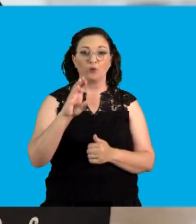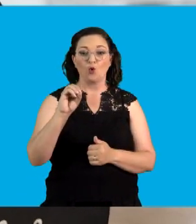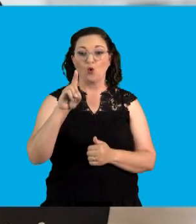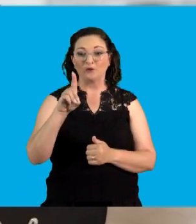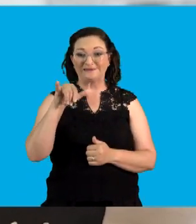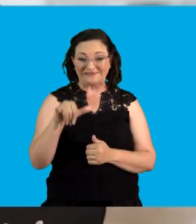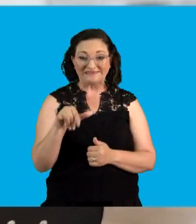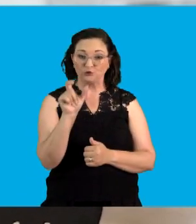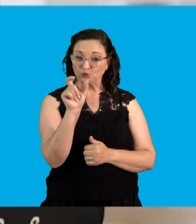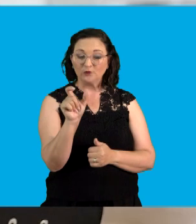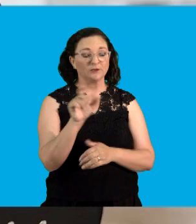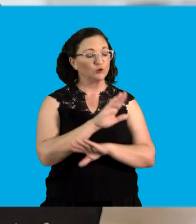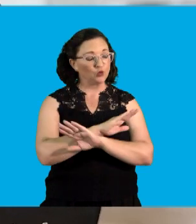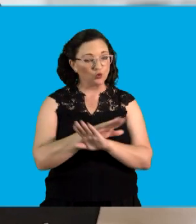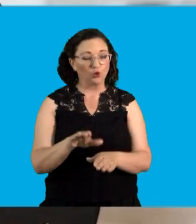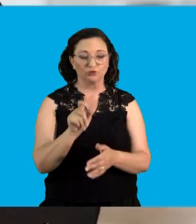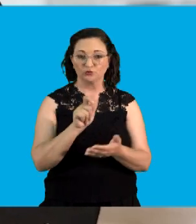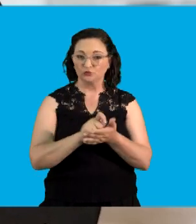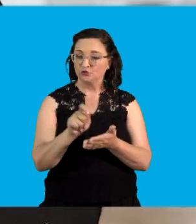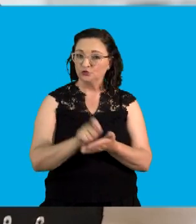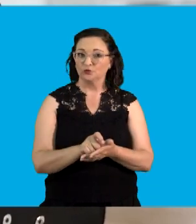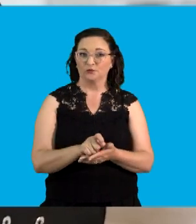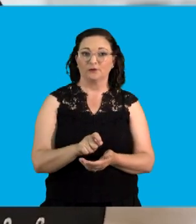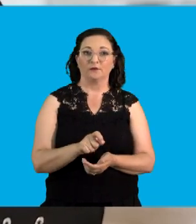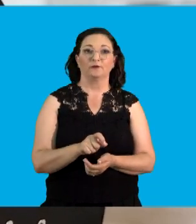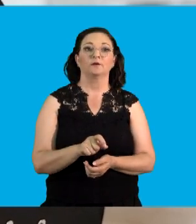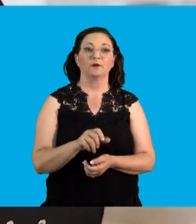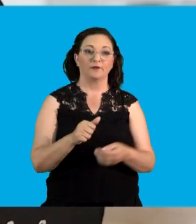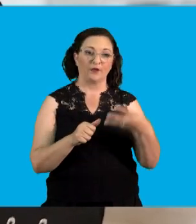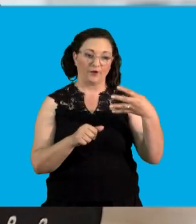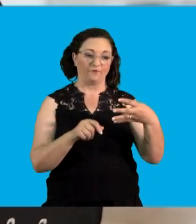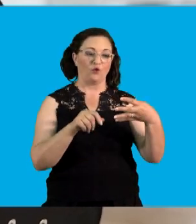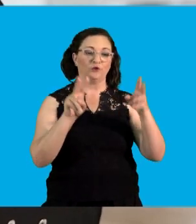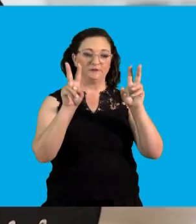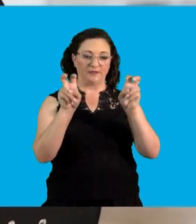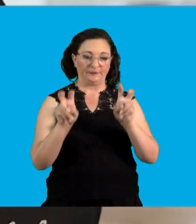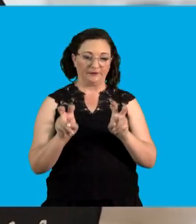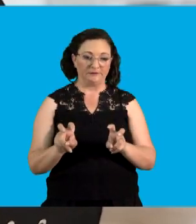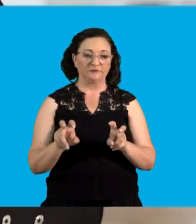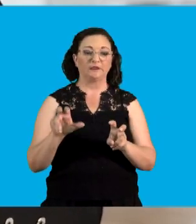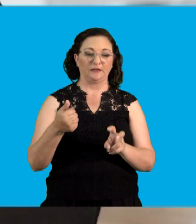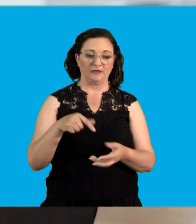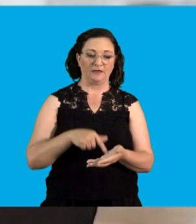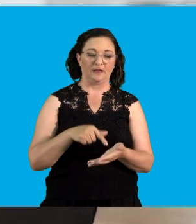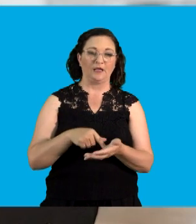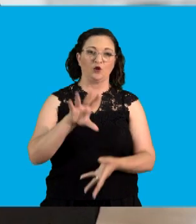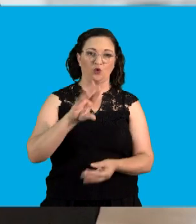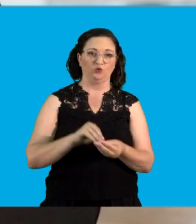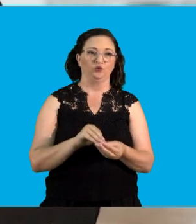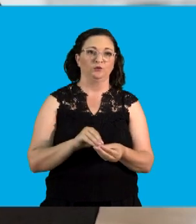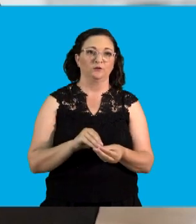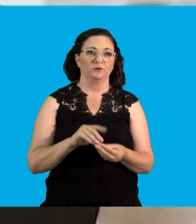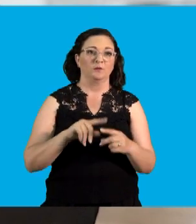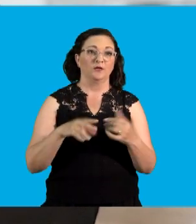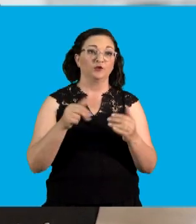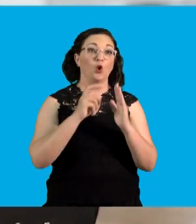body. It must not appear anywhere in your essay. And then you have your 4 subheadings, and then you go to your conclusion. Don't forget the rule now